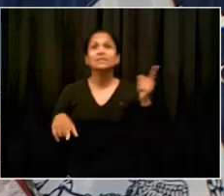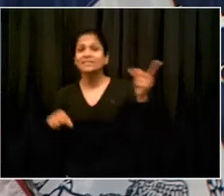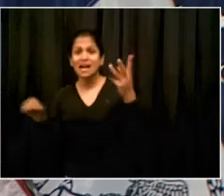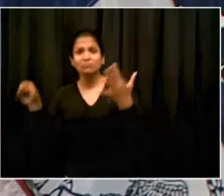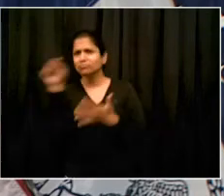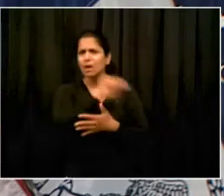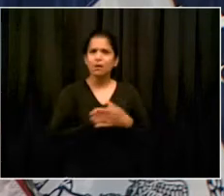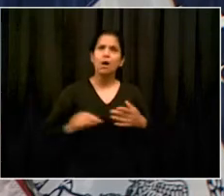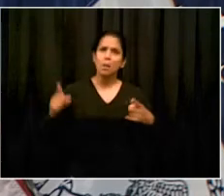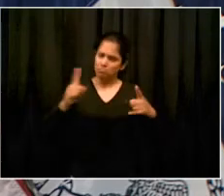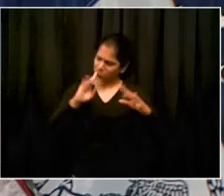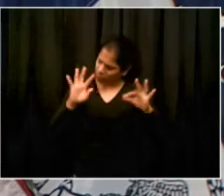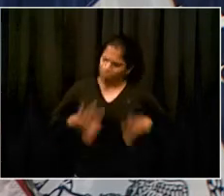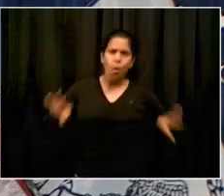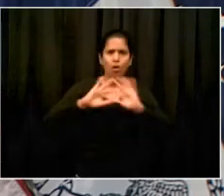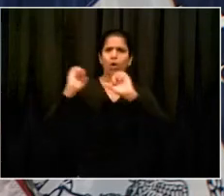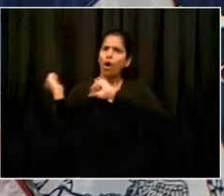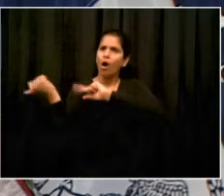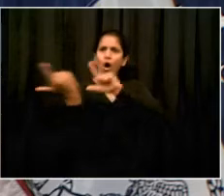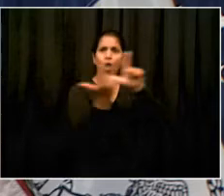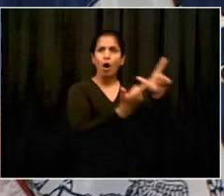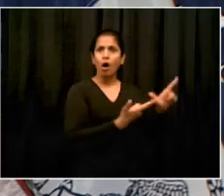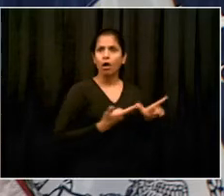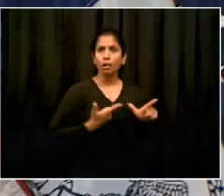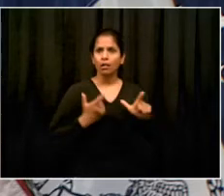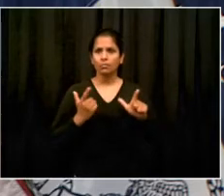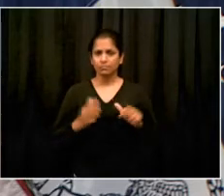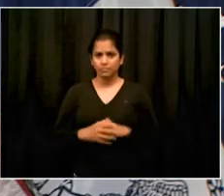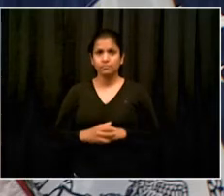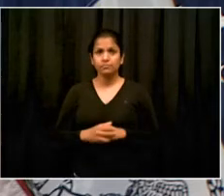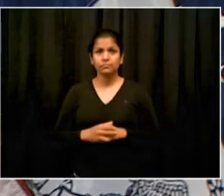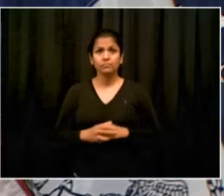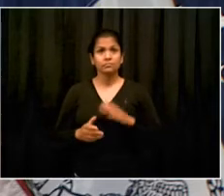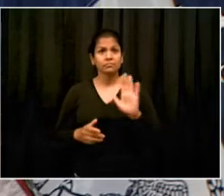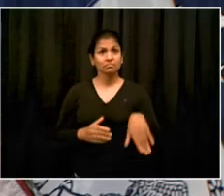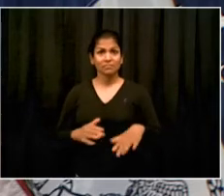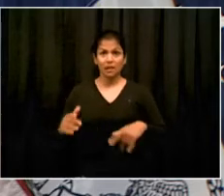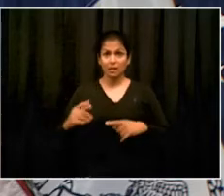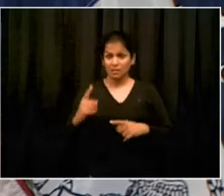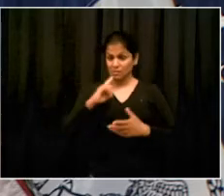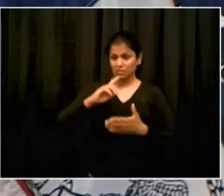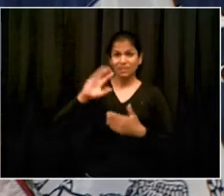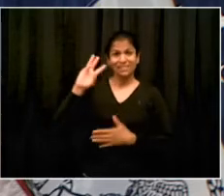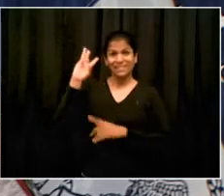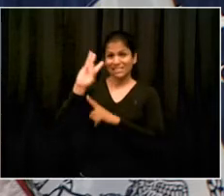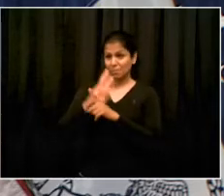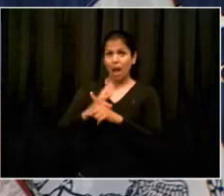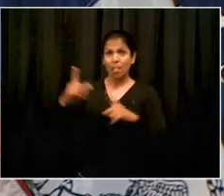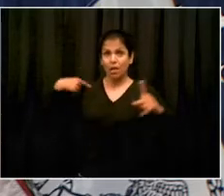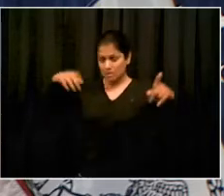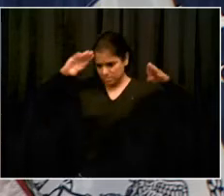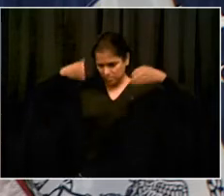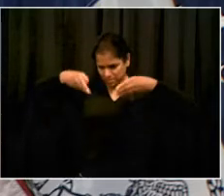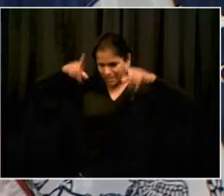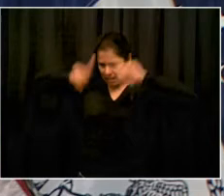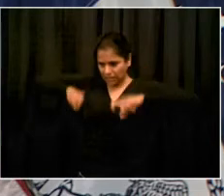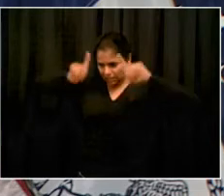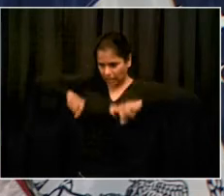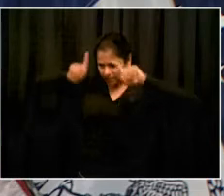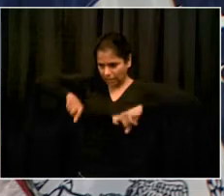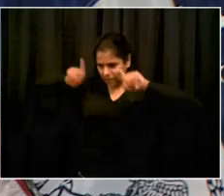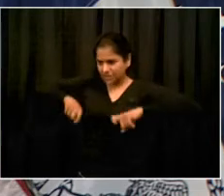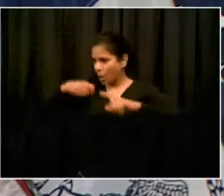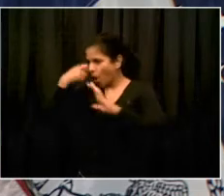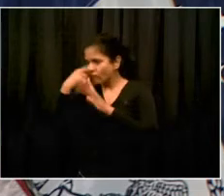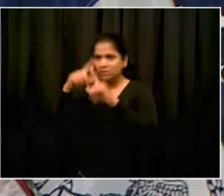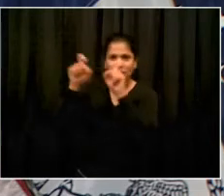answer keeps coming back to where we started months ago. Testing, testing, testing. The more testing, the better. We're providing it on a vast scale.